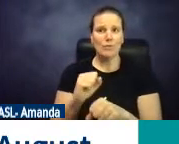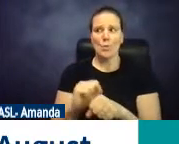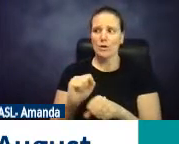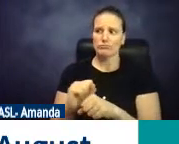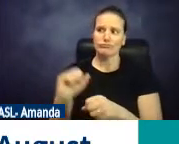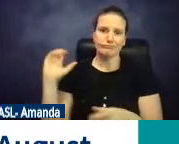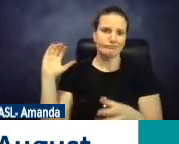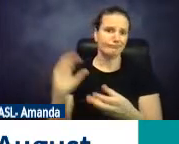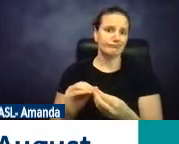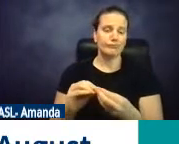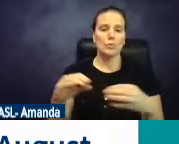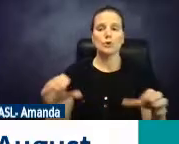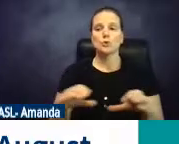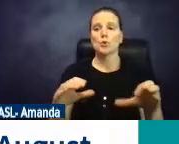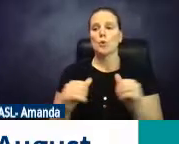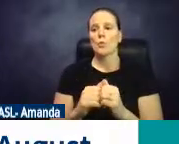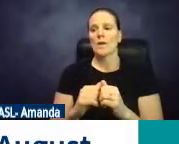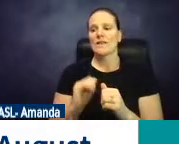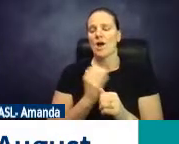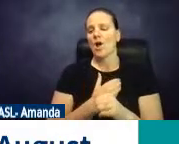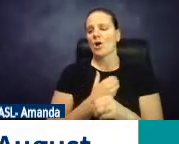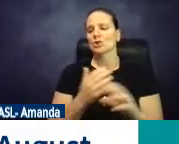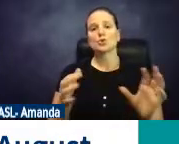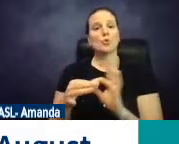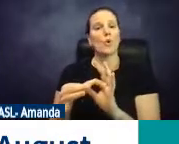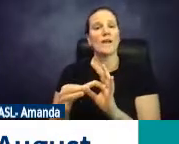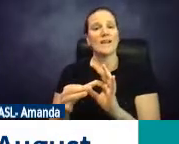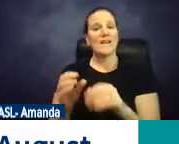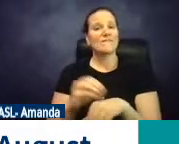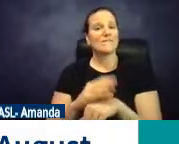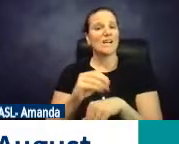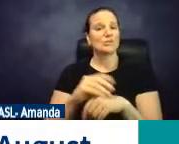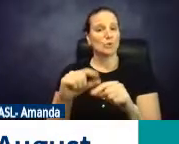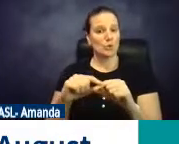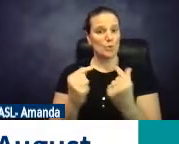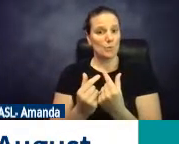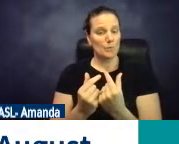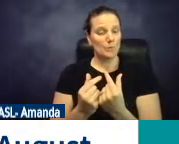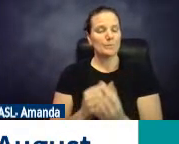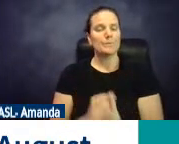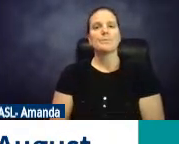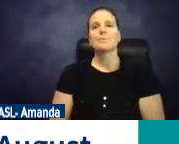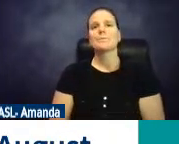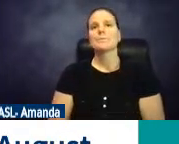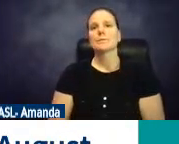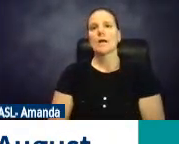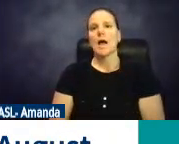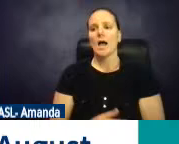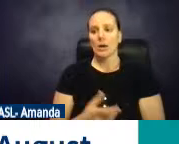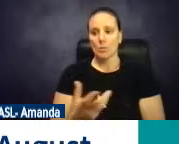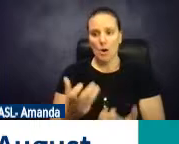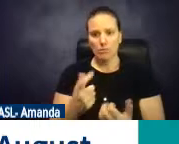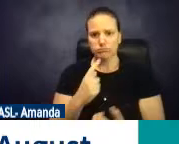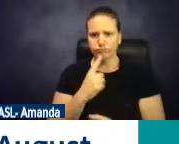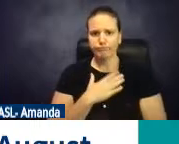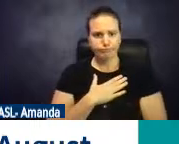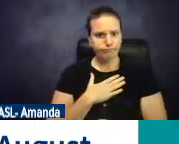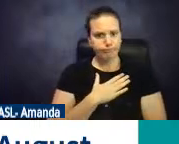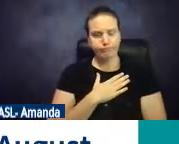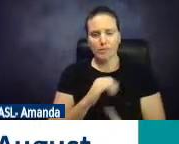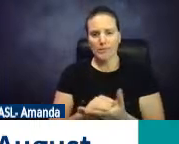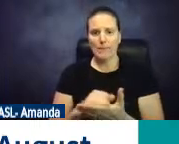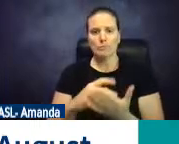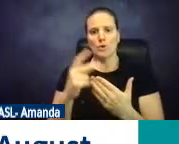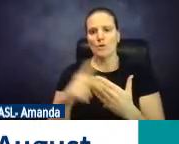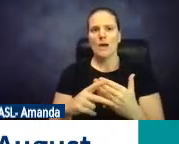with our joint advisory groups. I also want to extend a great deal of appreciation from the program and how